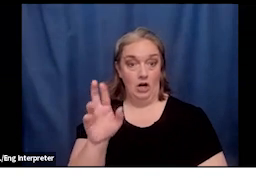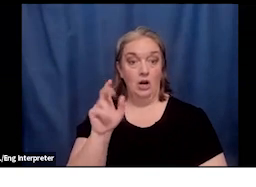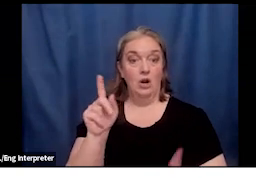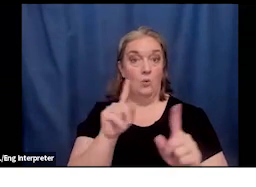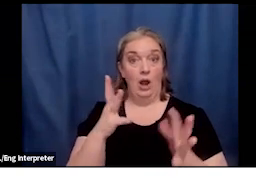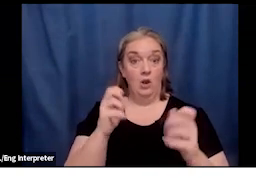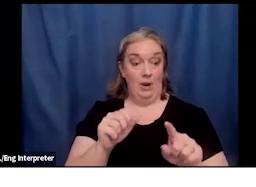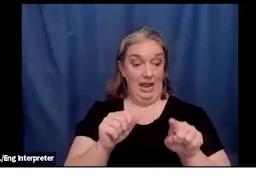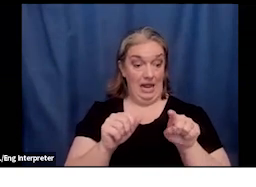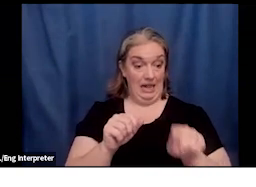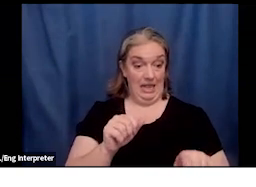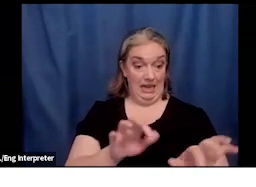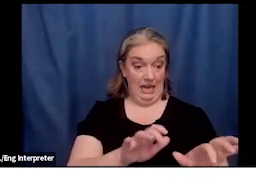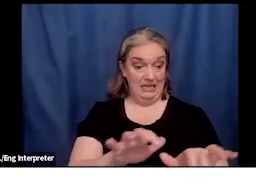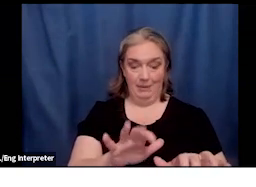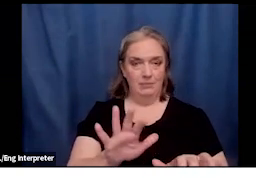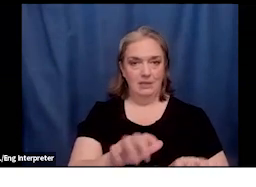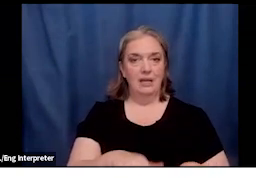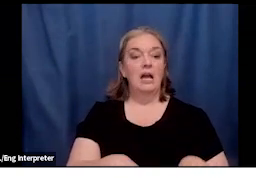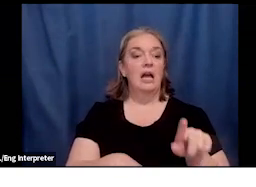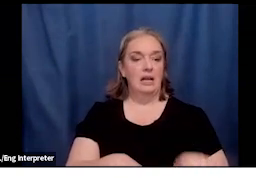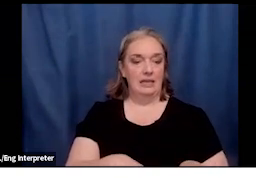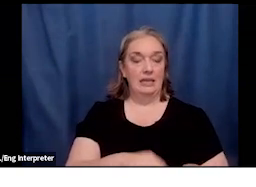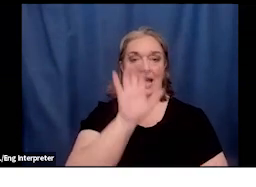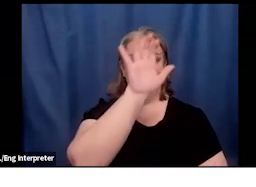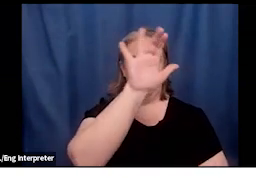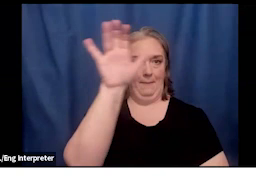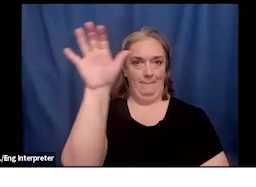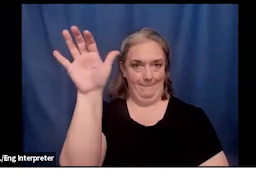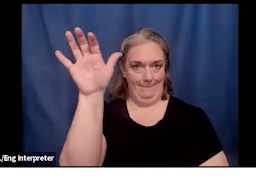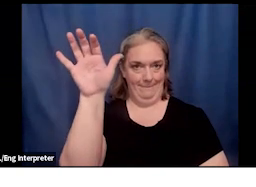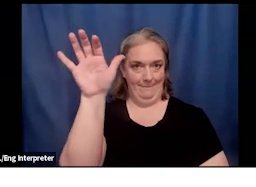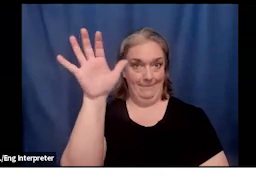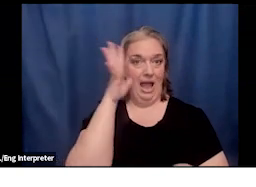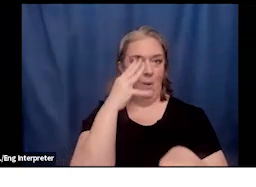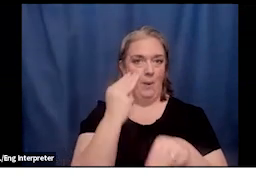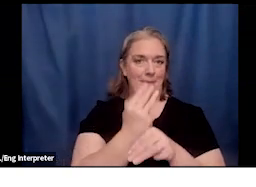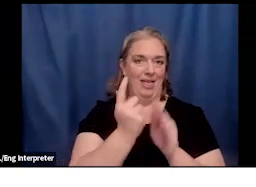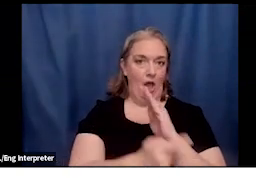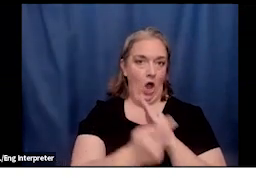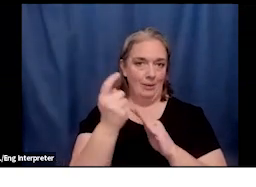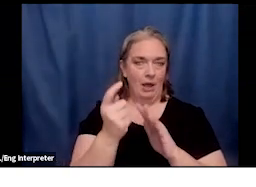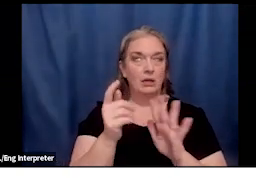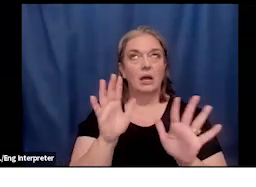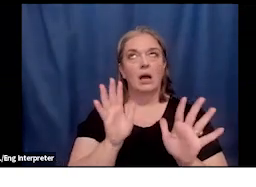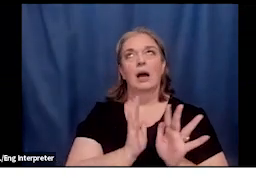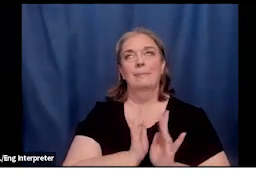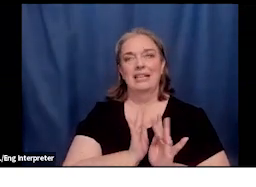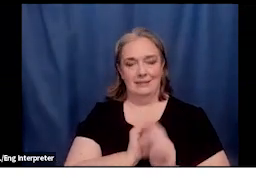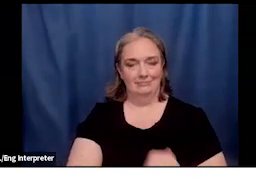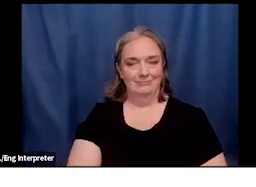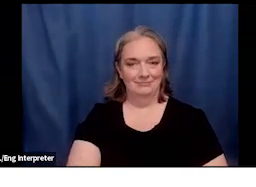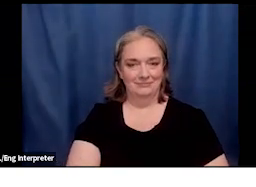document and then actually type it up in the top bar there. And then it will do the math, and it's amazing.